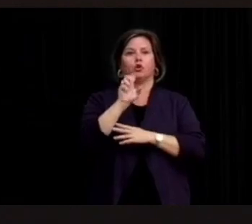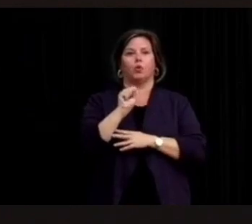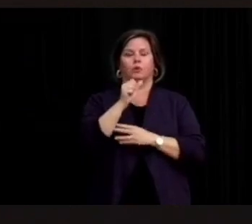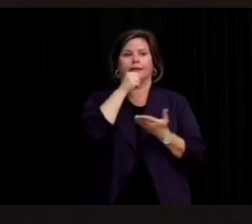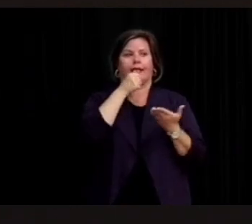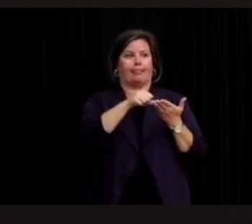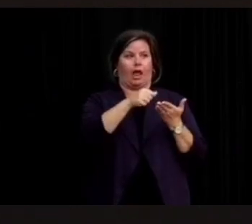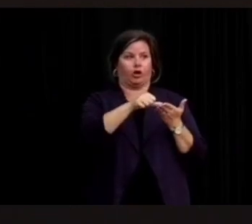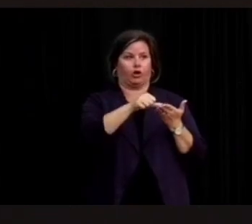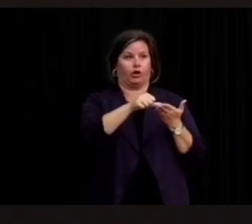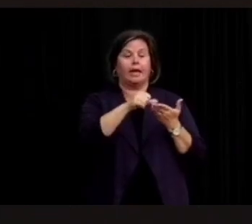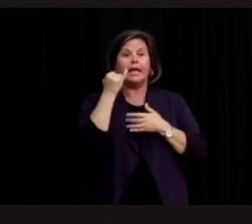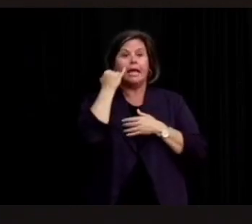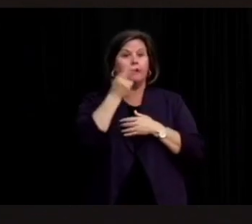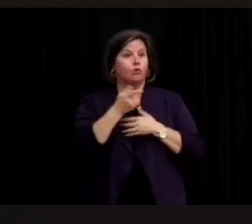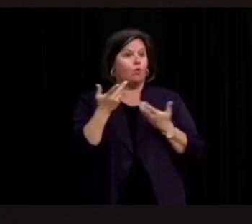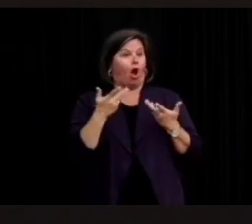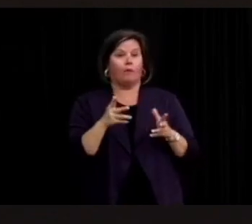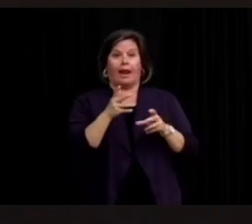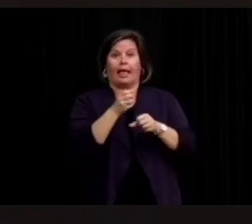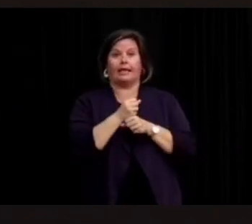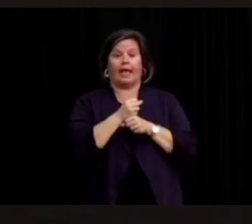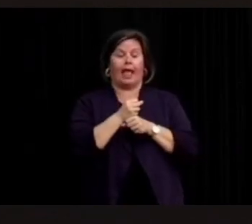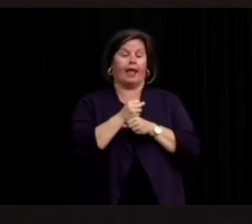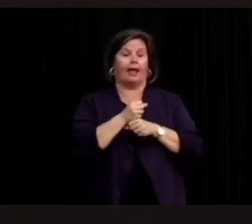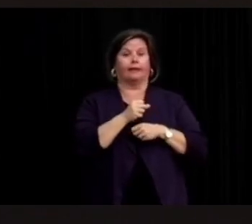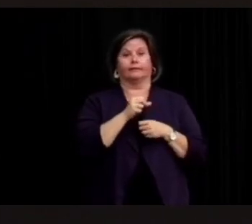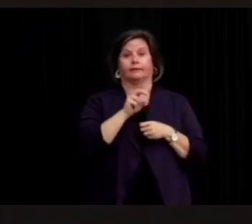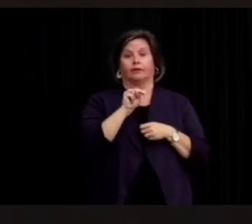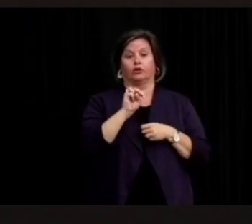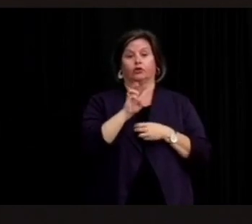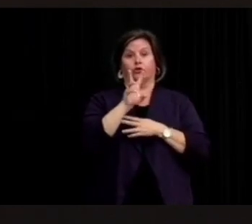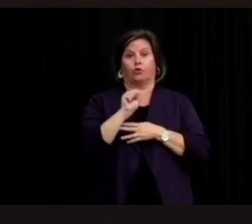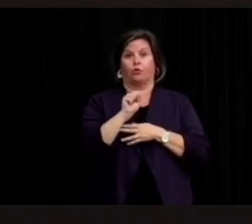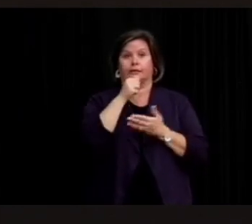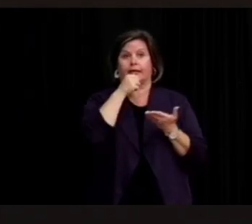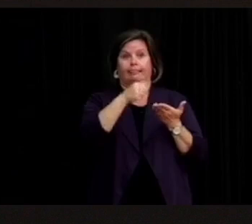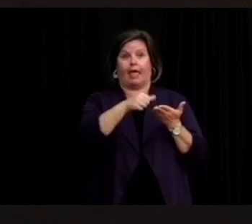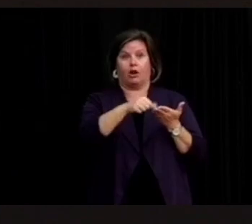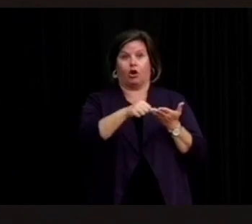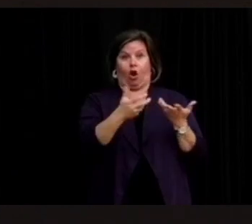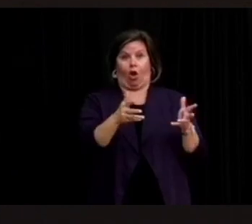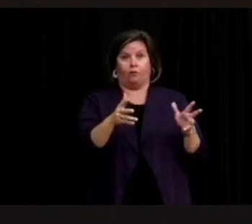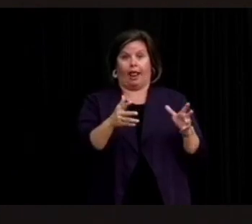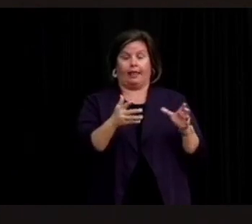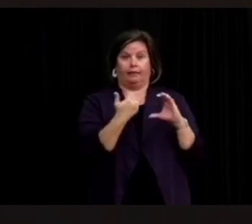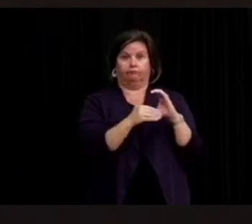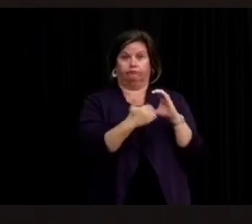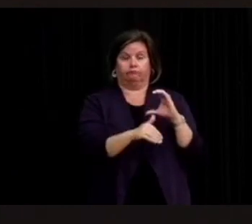that newsletter, you already tied in. If you don't get our newsletter, you can go to our